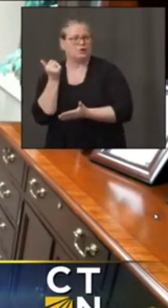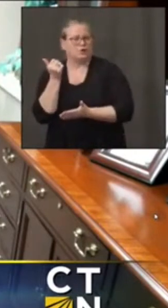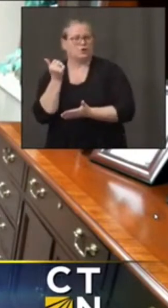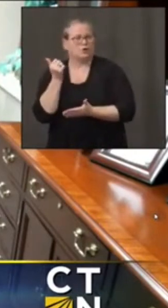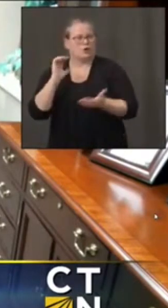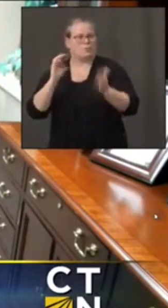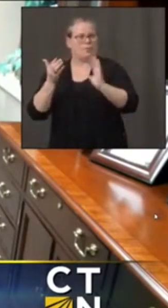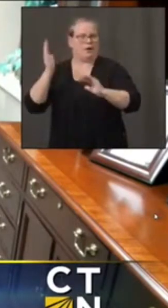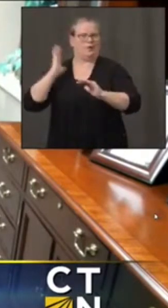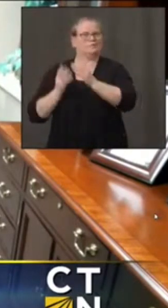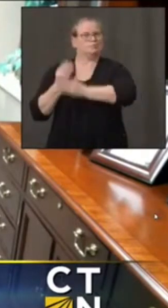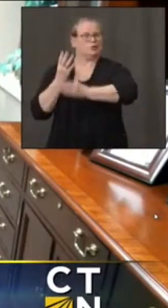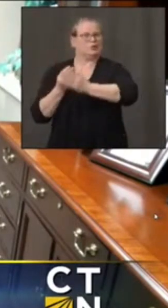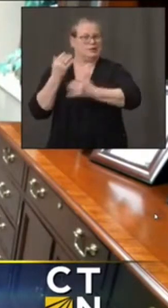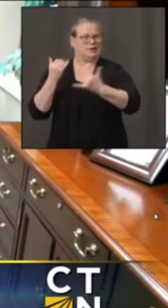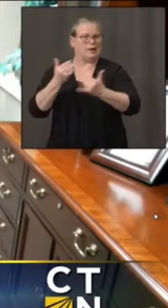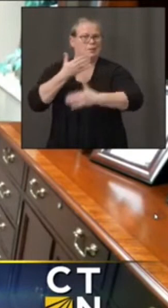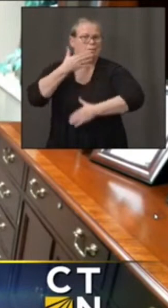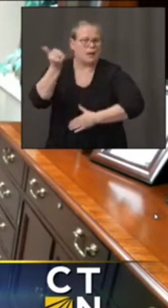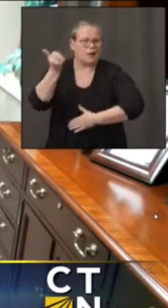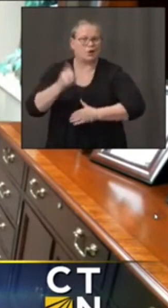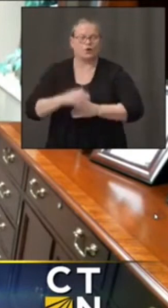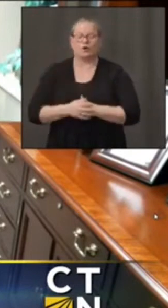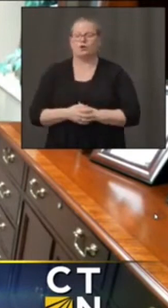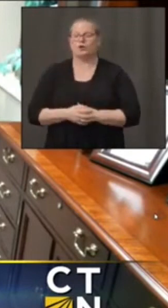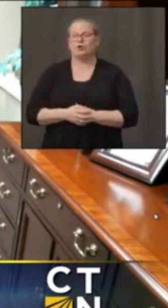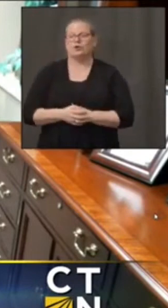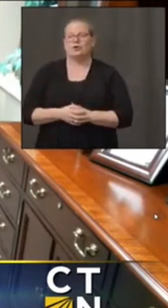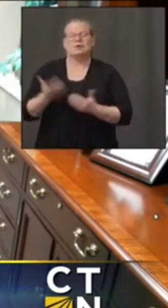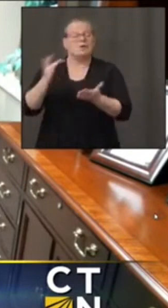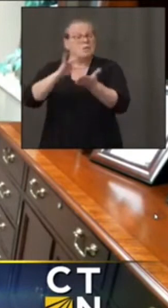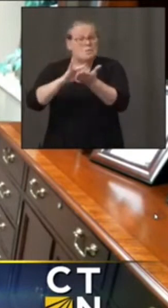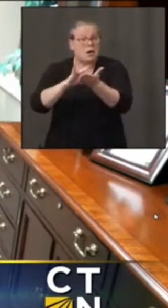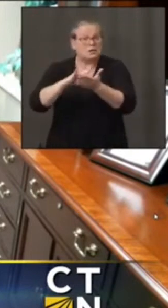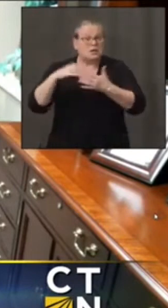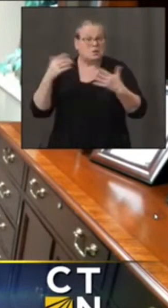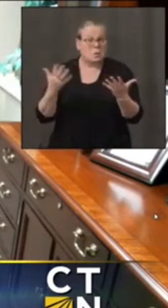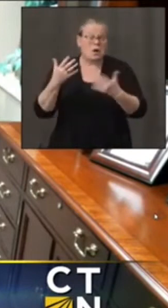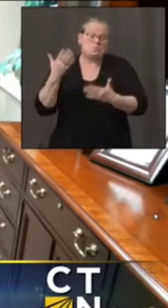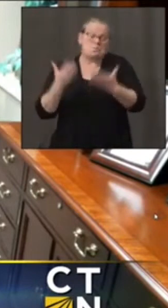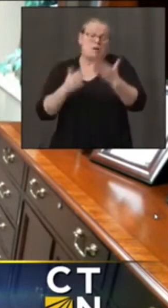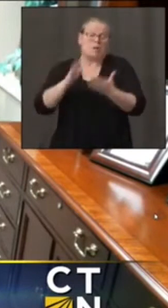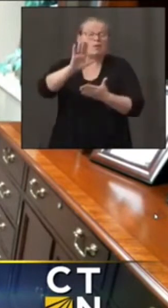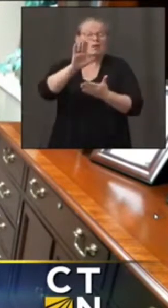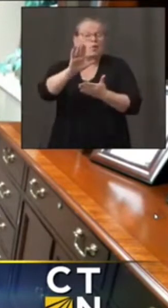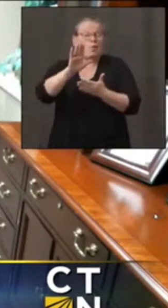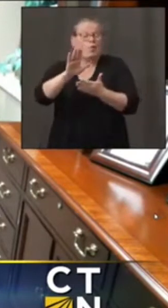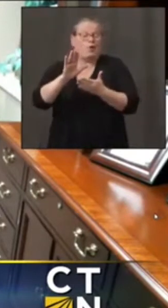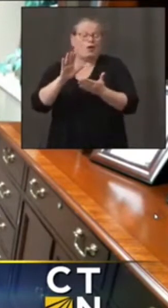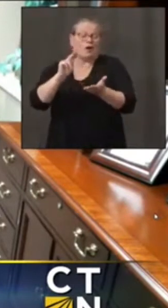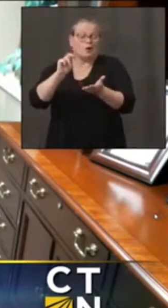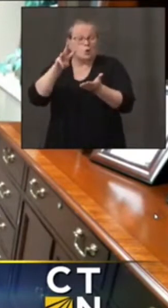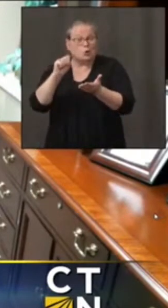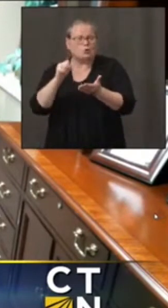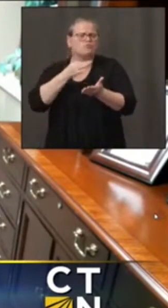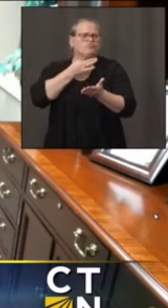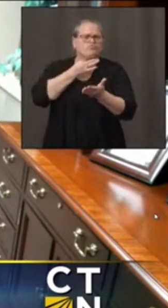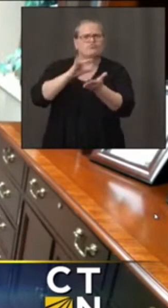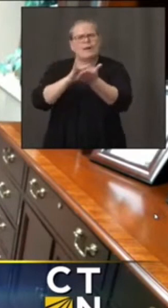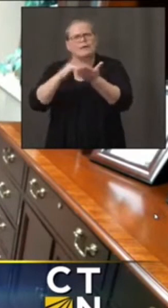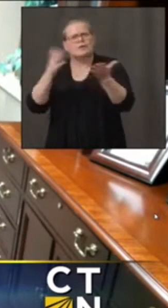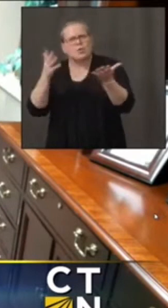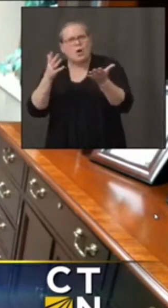To the extent that the press is interested in what they are, although you've heard many of them, I'm sure, the fact of the matter is that